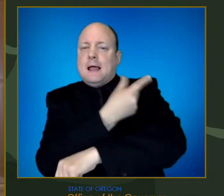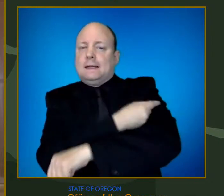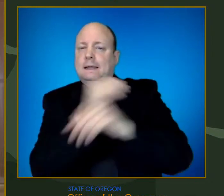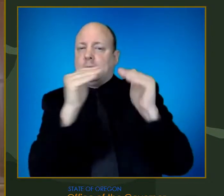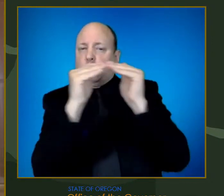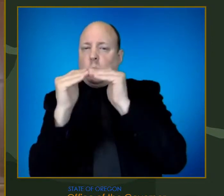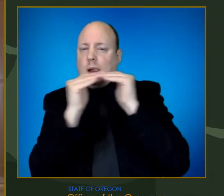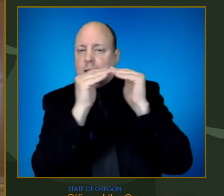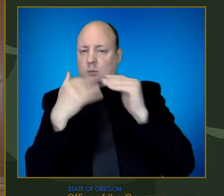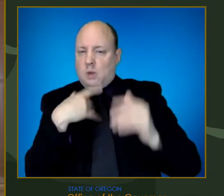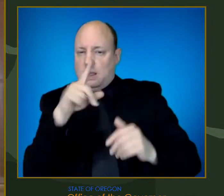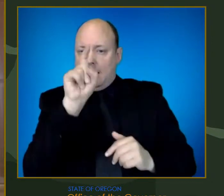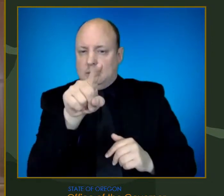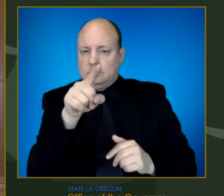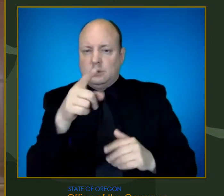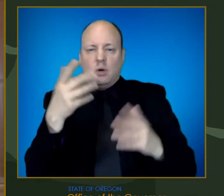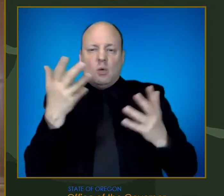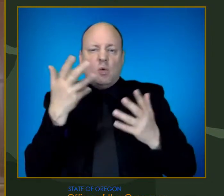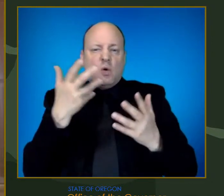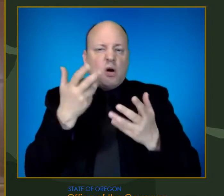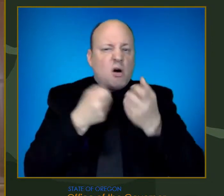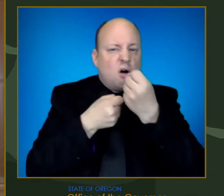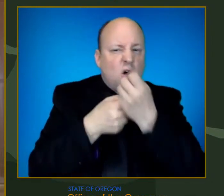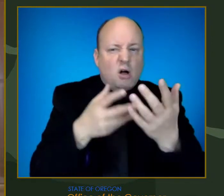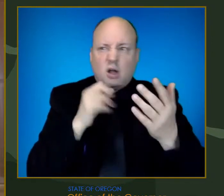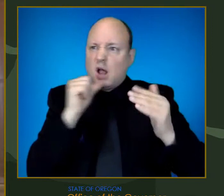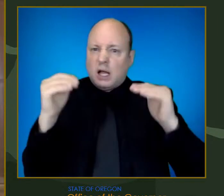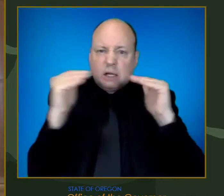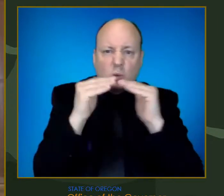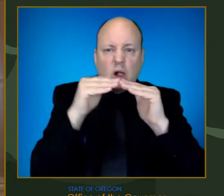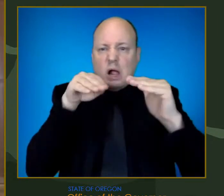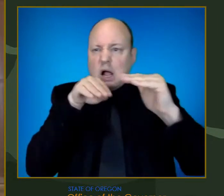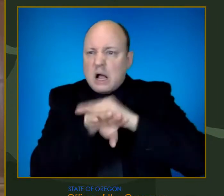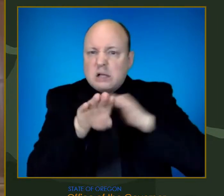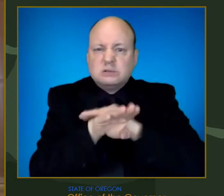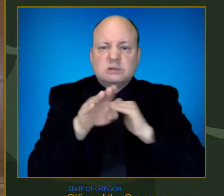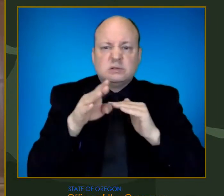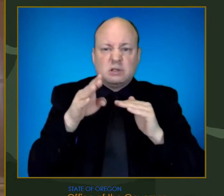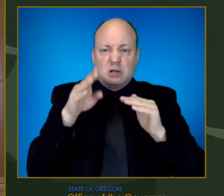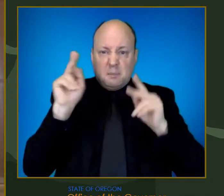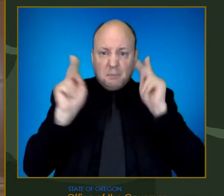unequal or unfair access, or is it vaccine hesitancy, and how do you know?